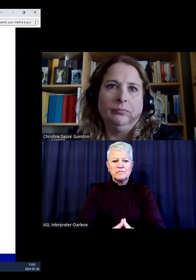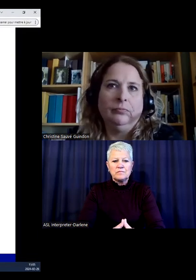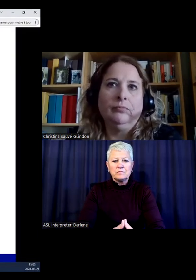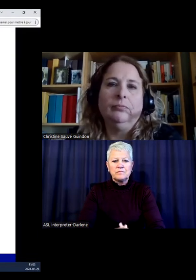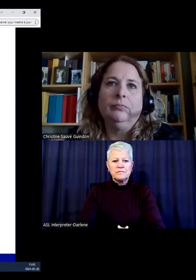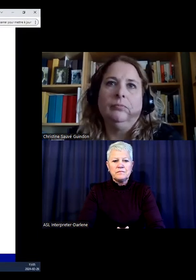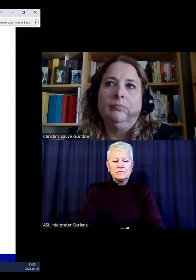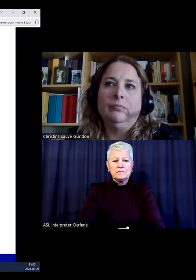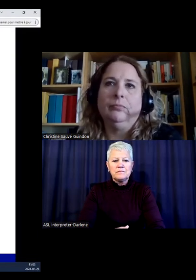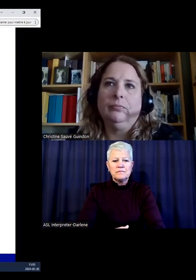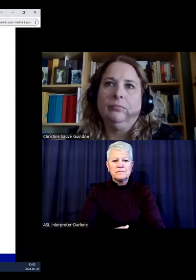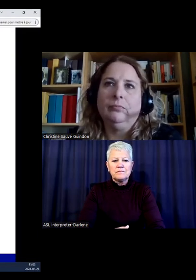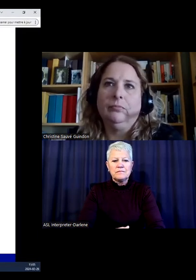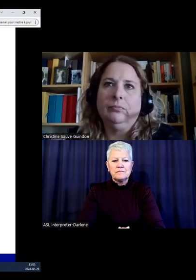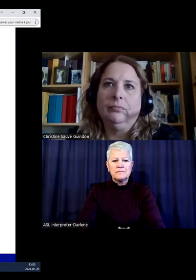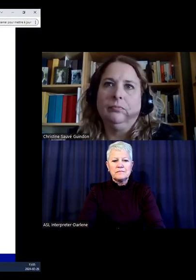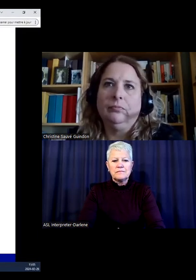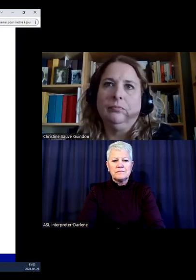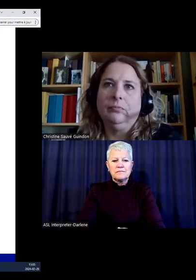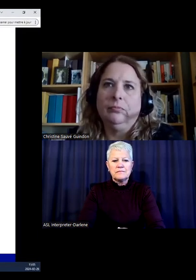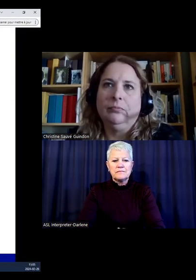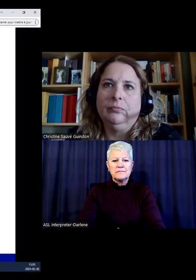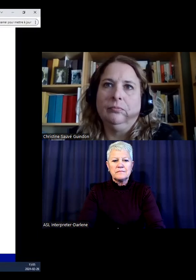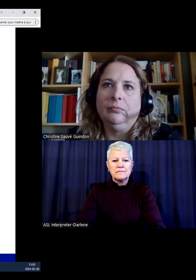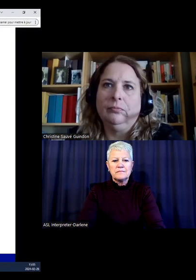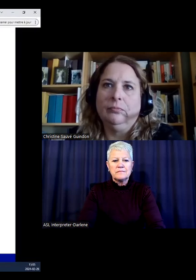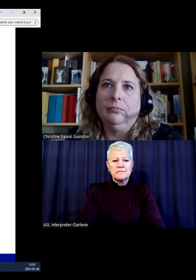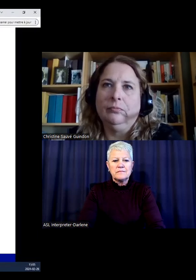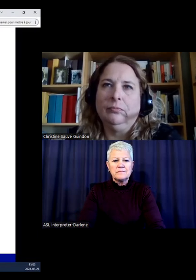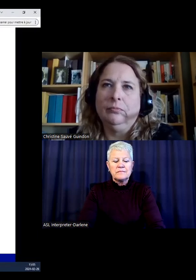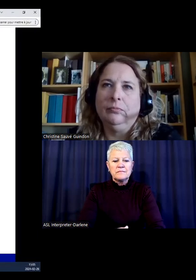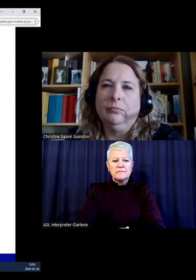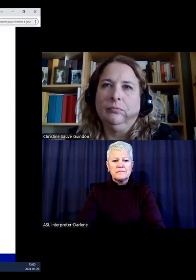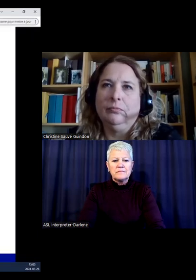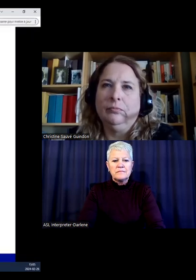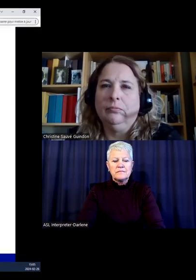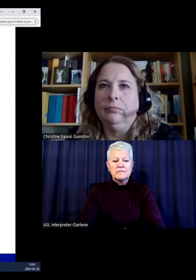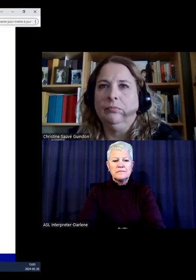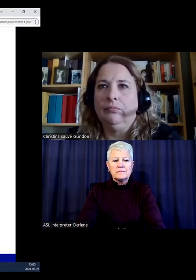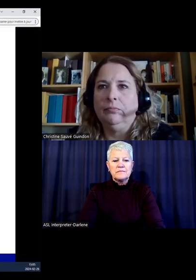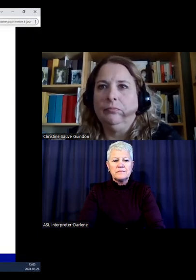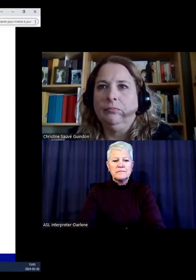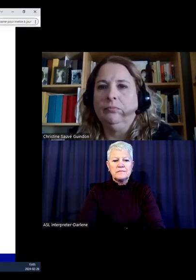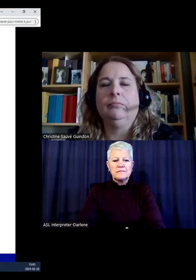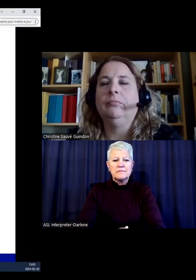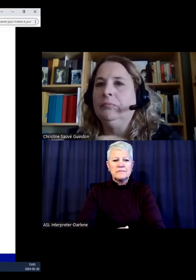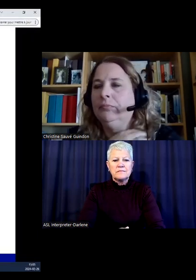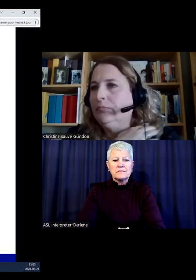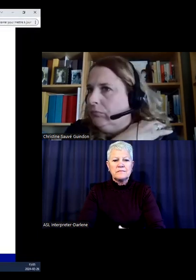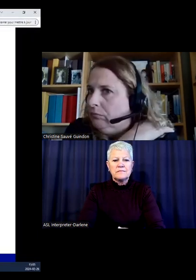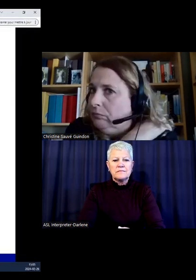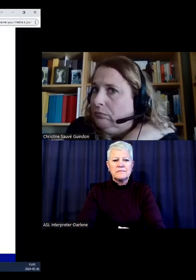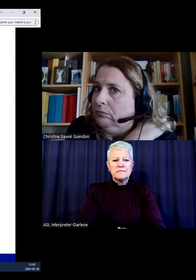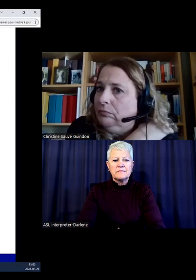look. But then, telltale sign of CVI comes in. Can't look and touch